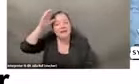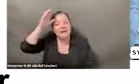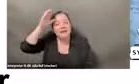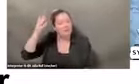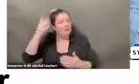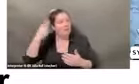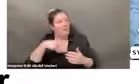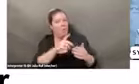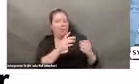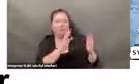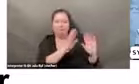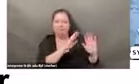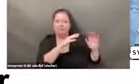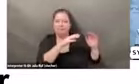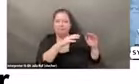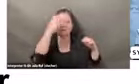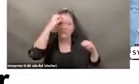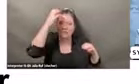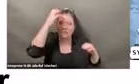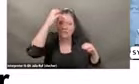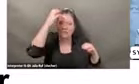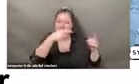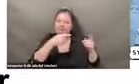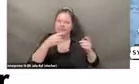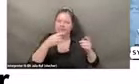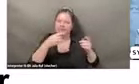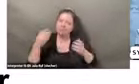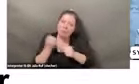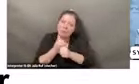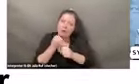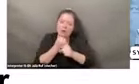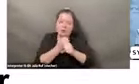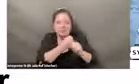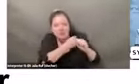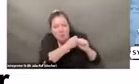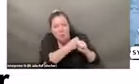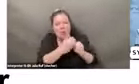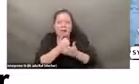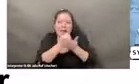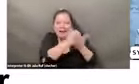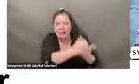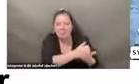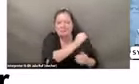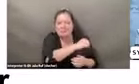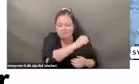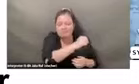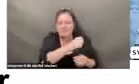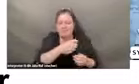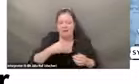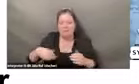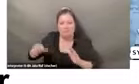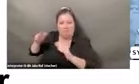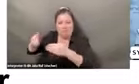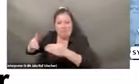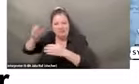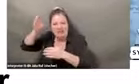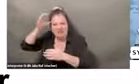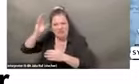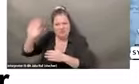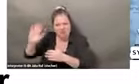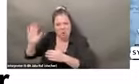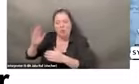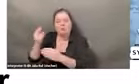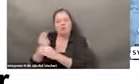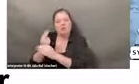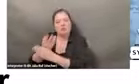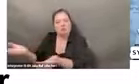indeed get paid to provide services, but really this should be focusing on the users. And that said, there are many accessibility